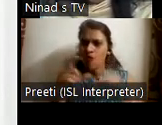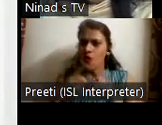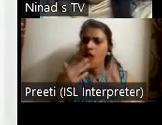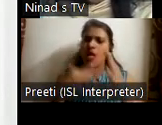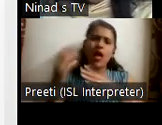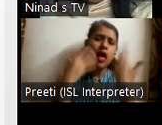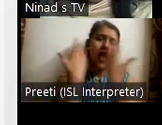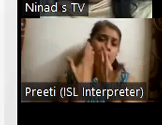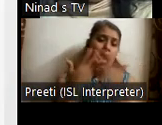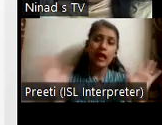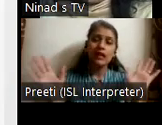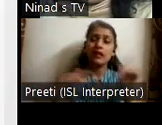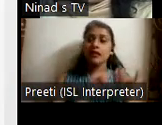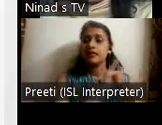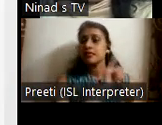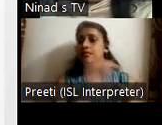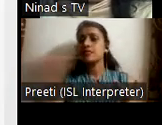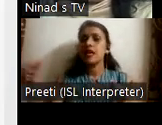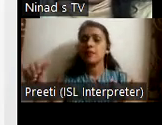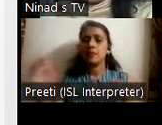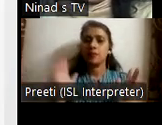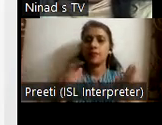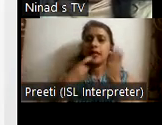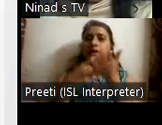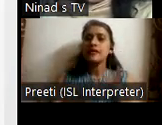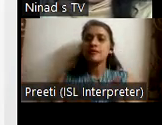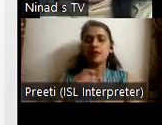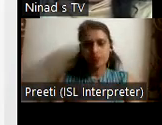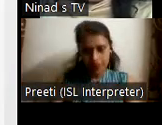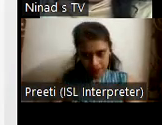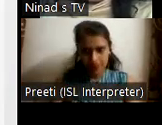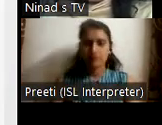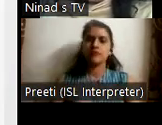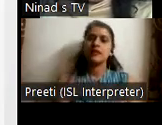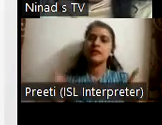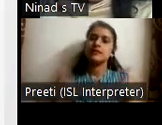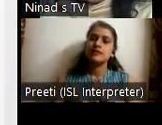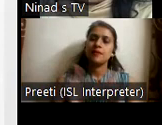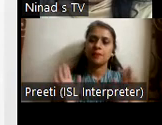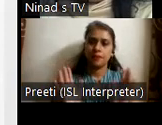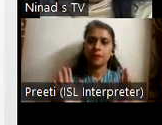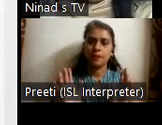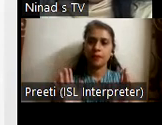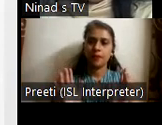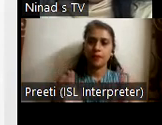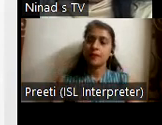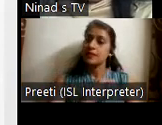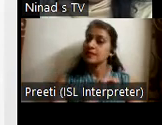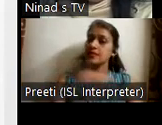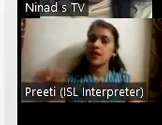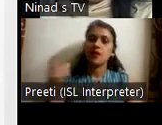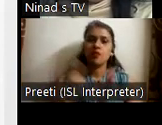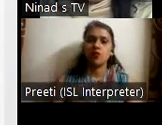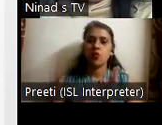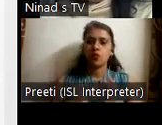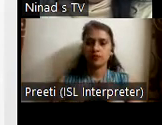house. We greet and treat everyone with the same symbol. And this